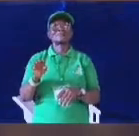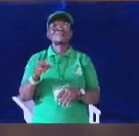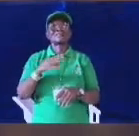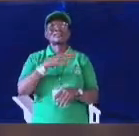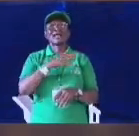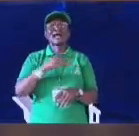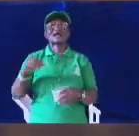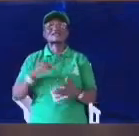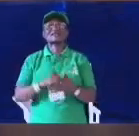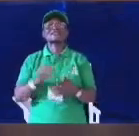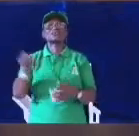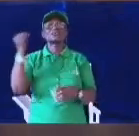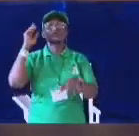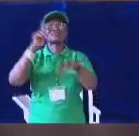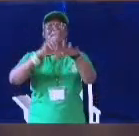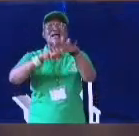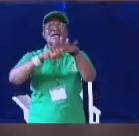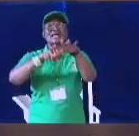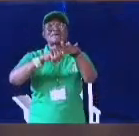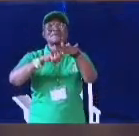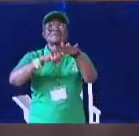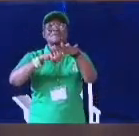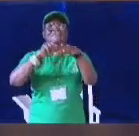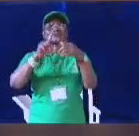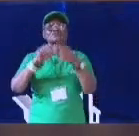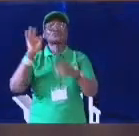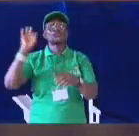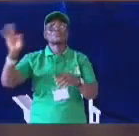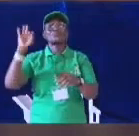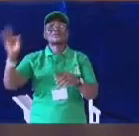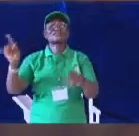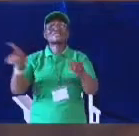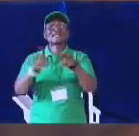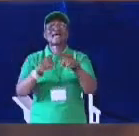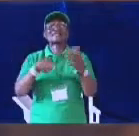and it was time to preach like this.